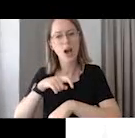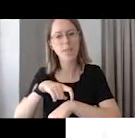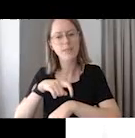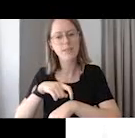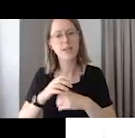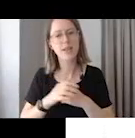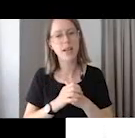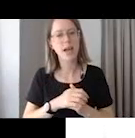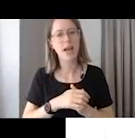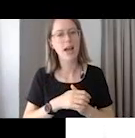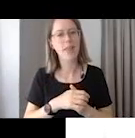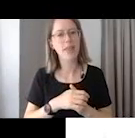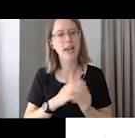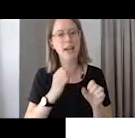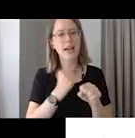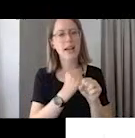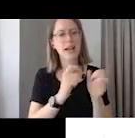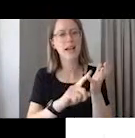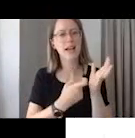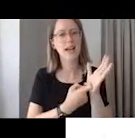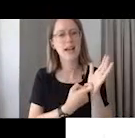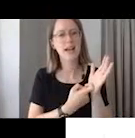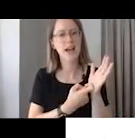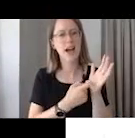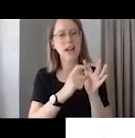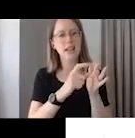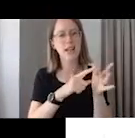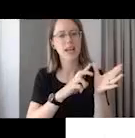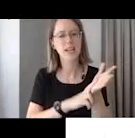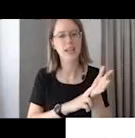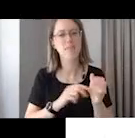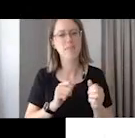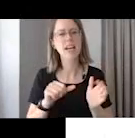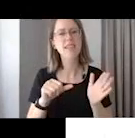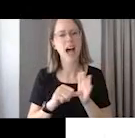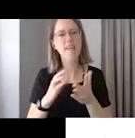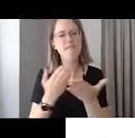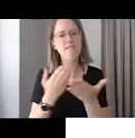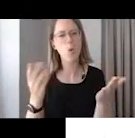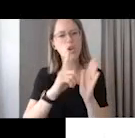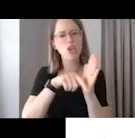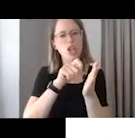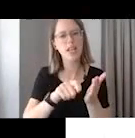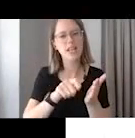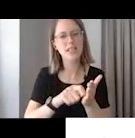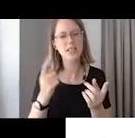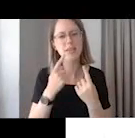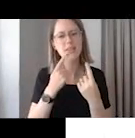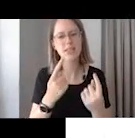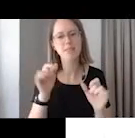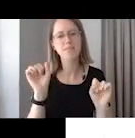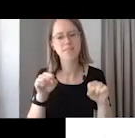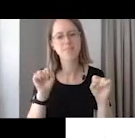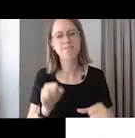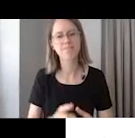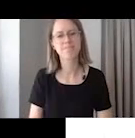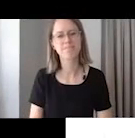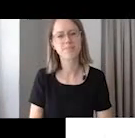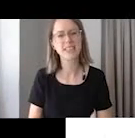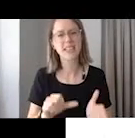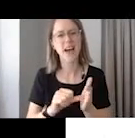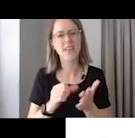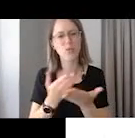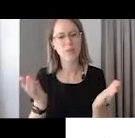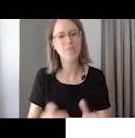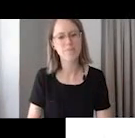also really good quality. It's hard on journalists. One of the people said in the chat box, I really think it is hard on journalists.